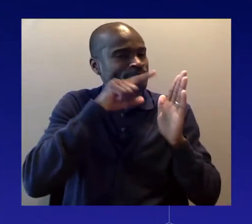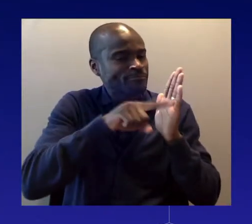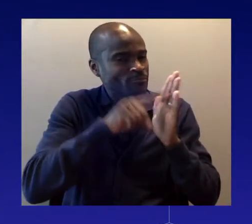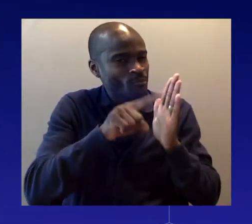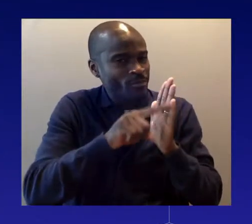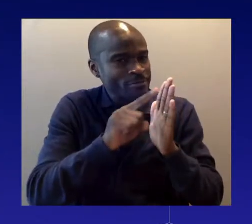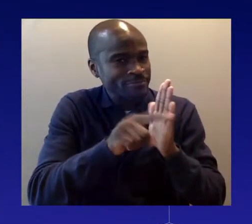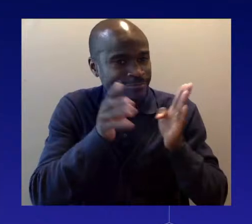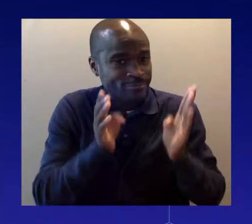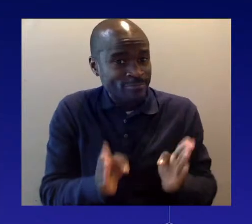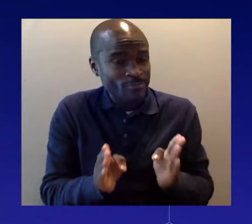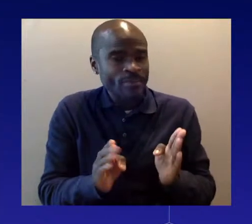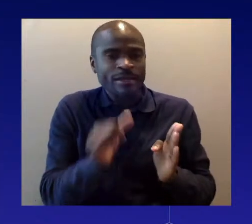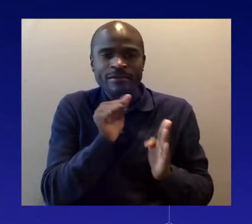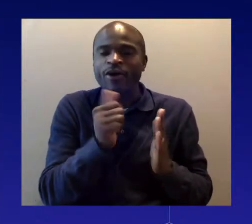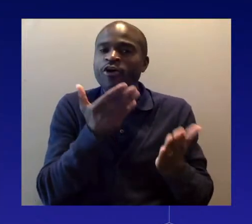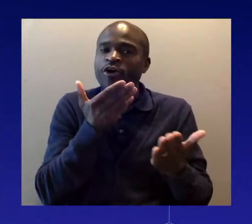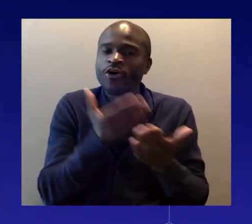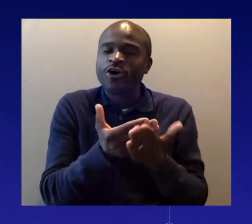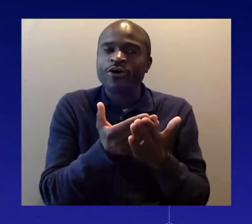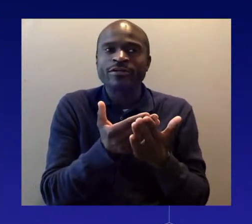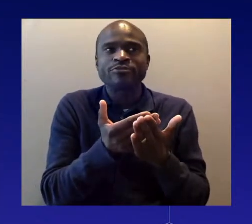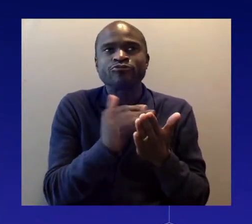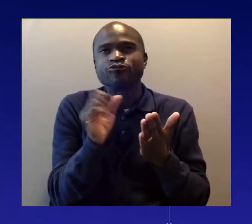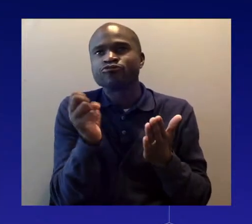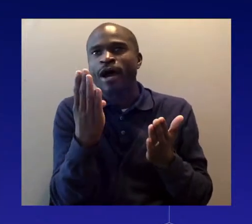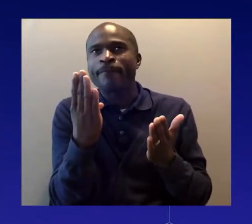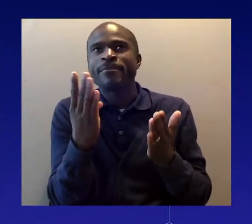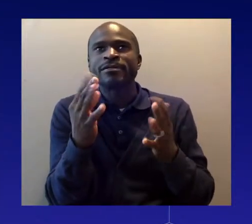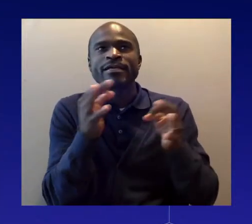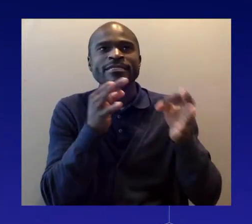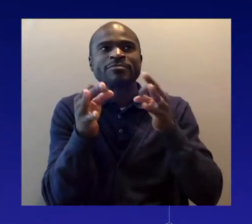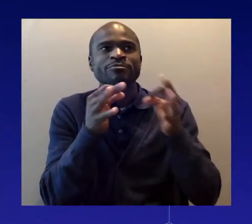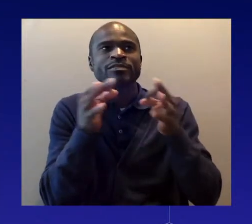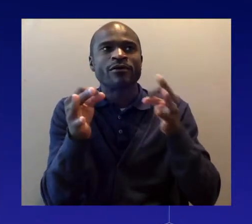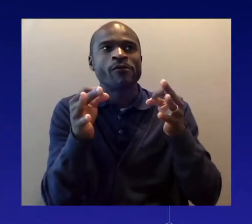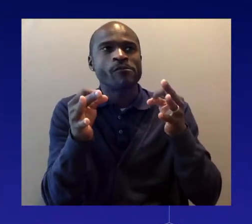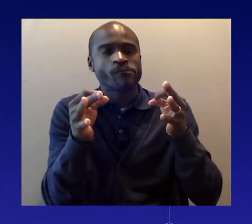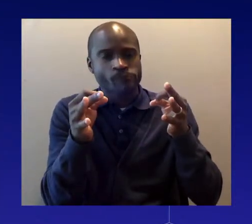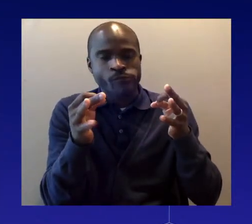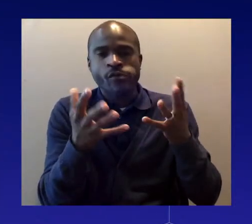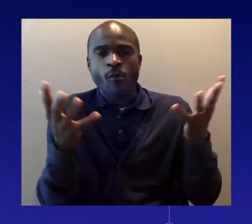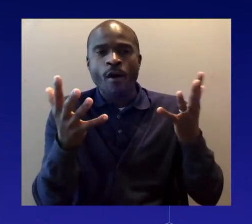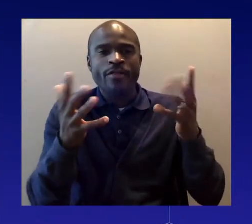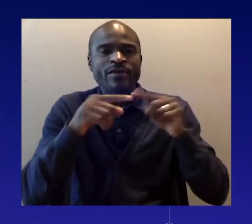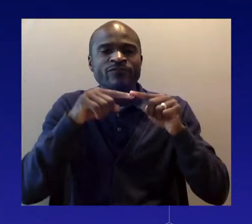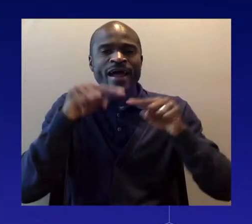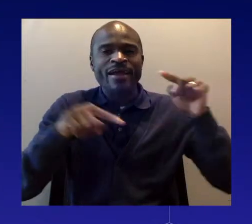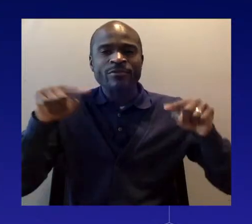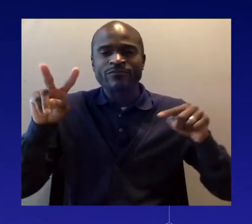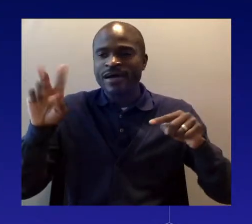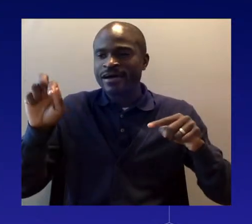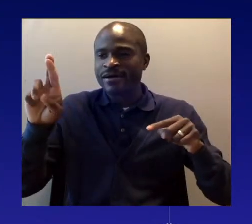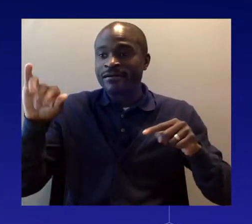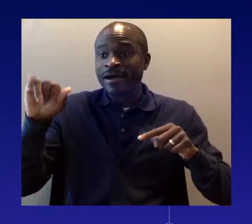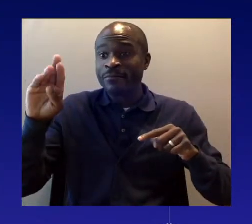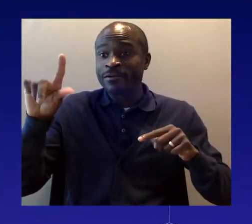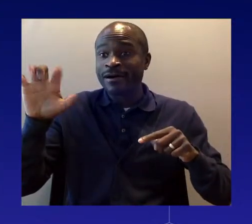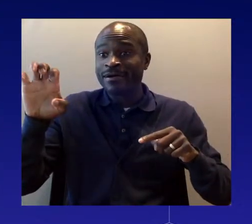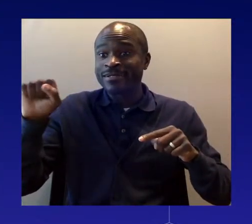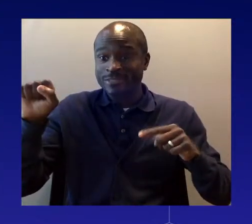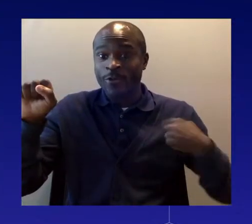disaggregating what are those variables that race is a proxy for that we're seeing as signals. And that's going to take